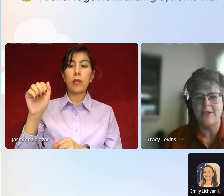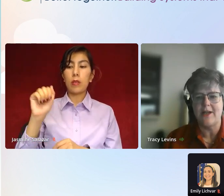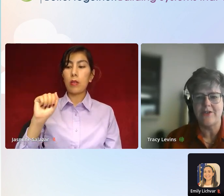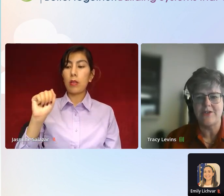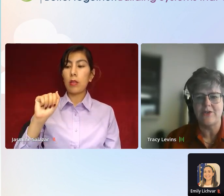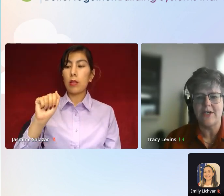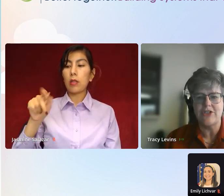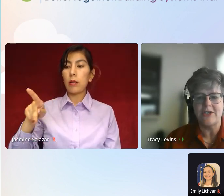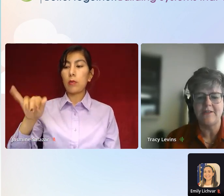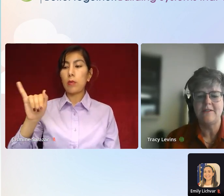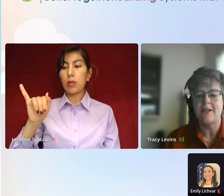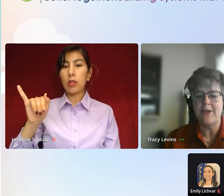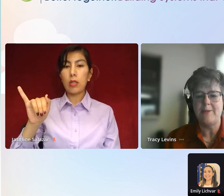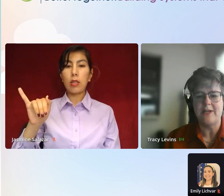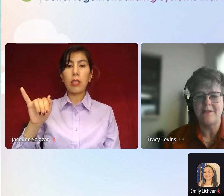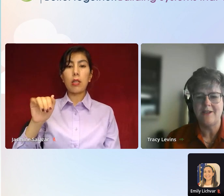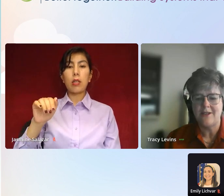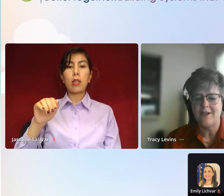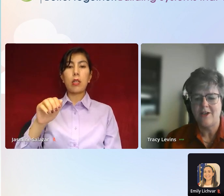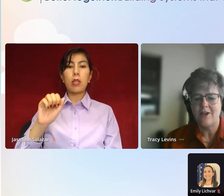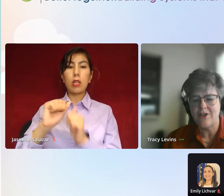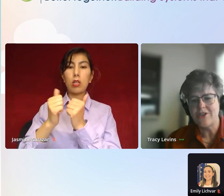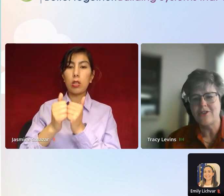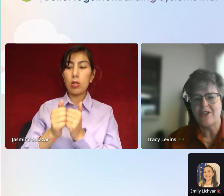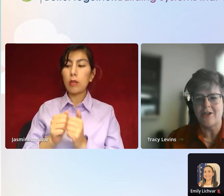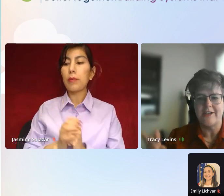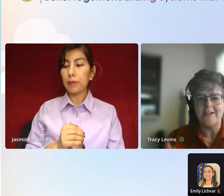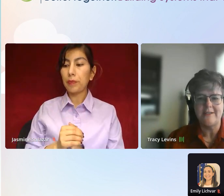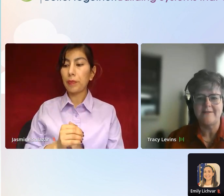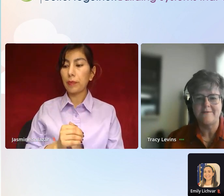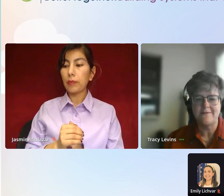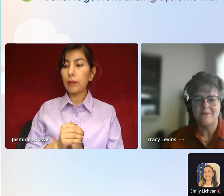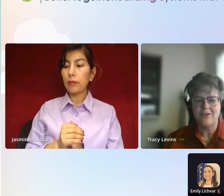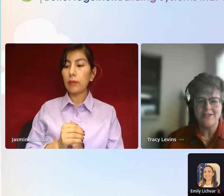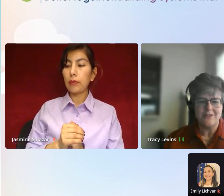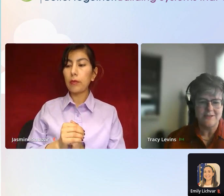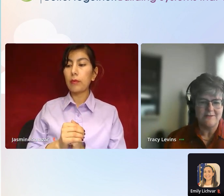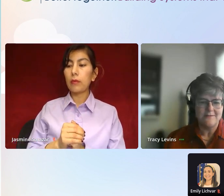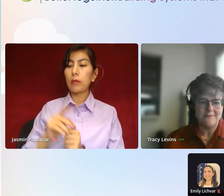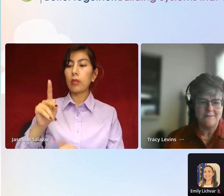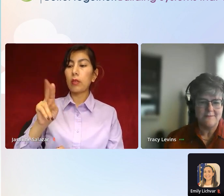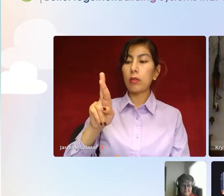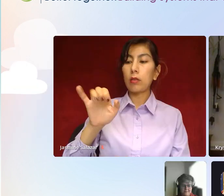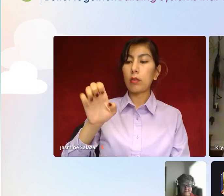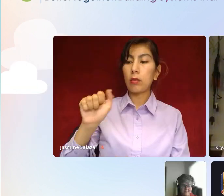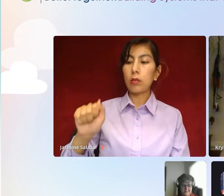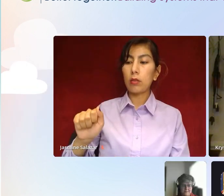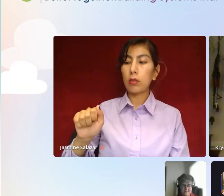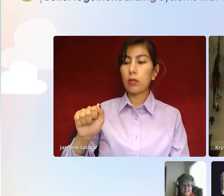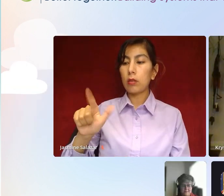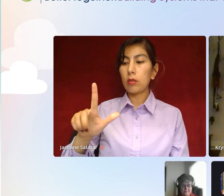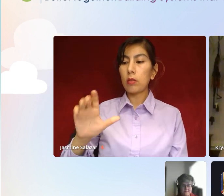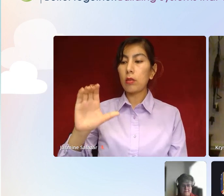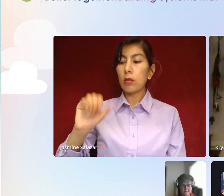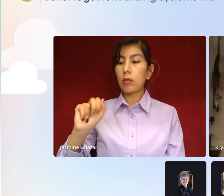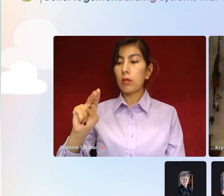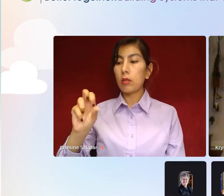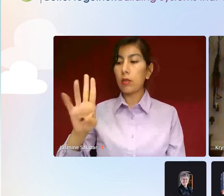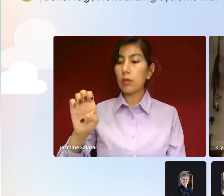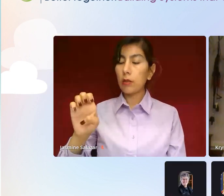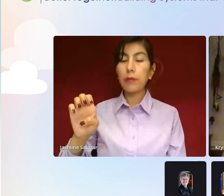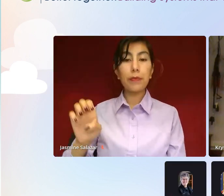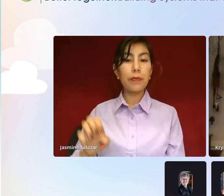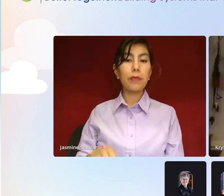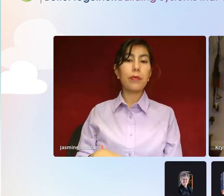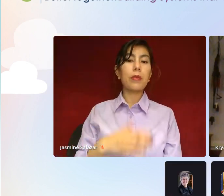Islander Mental Health Association, NAPIMA, Crystal Canare. Crystal. Thank you, Tracy, and